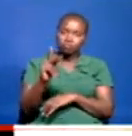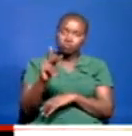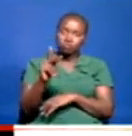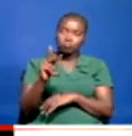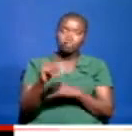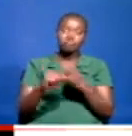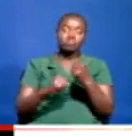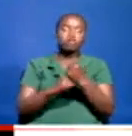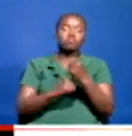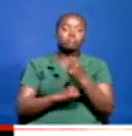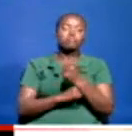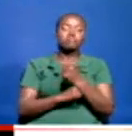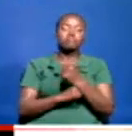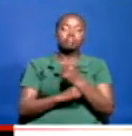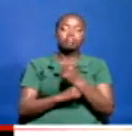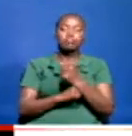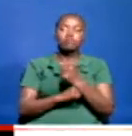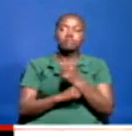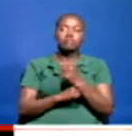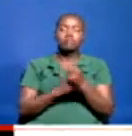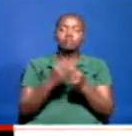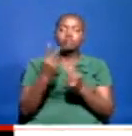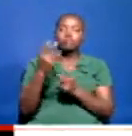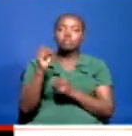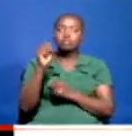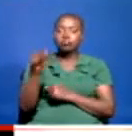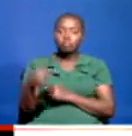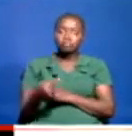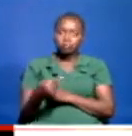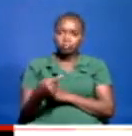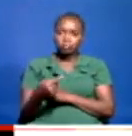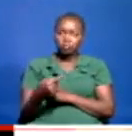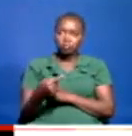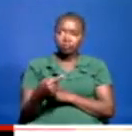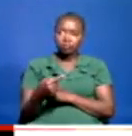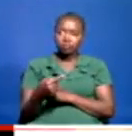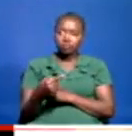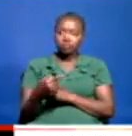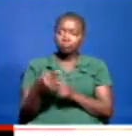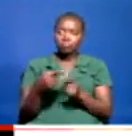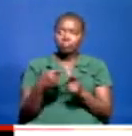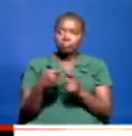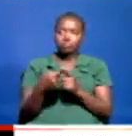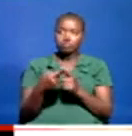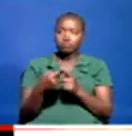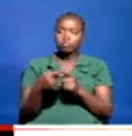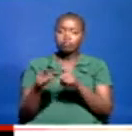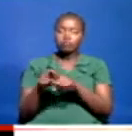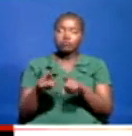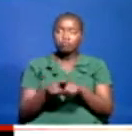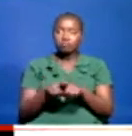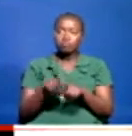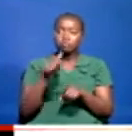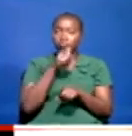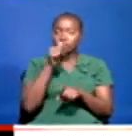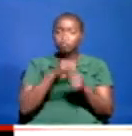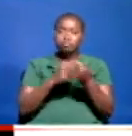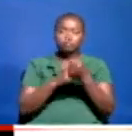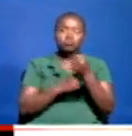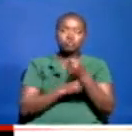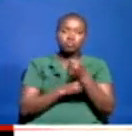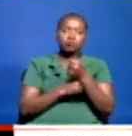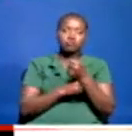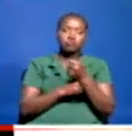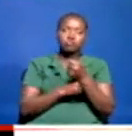na Kenya shillings 250,000. And then pia tumepata a private sponsor ambaye angependa